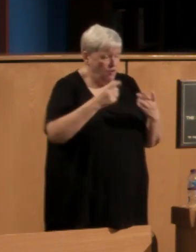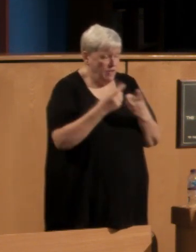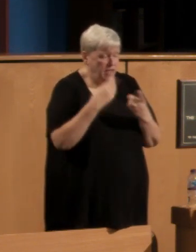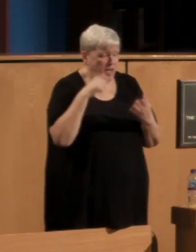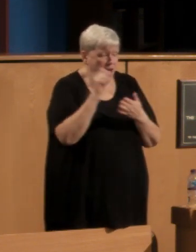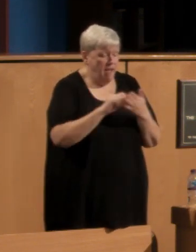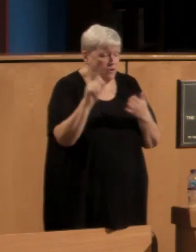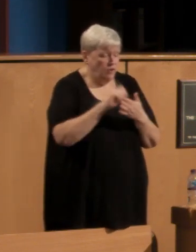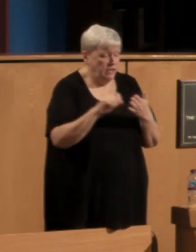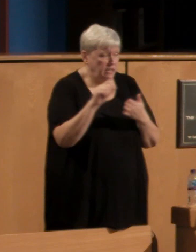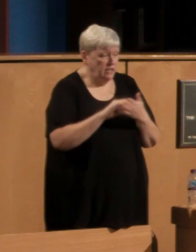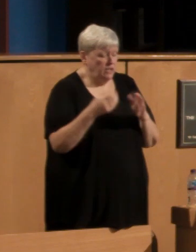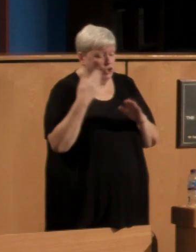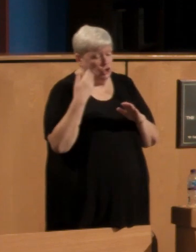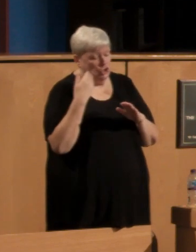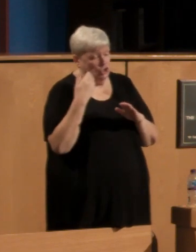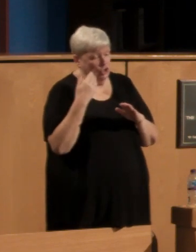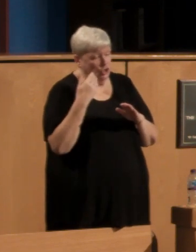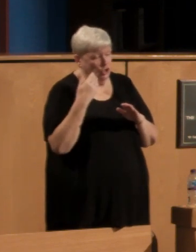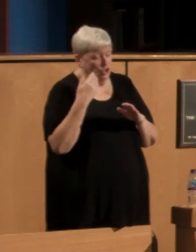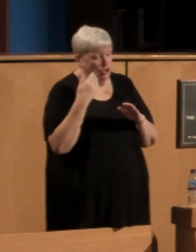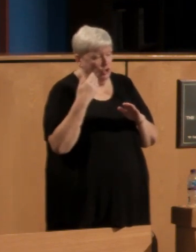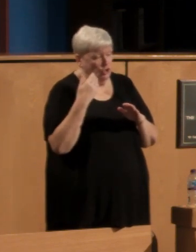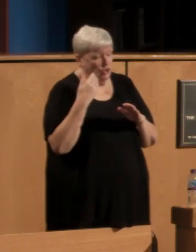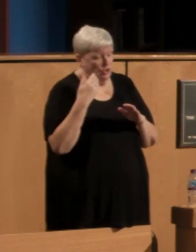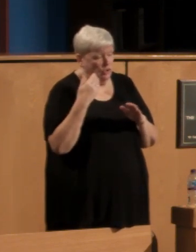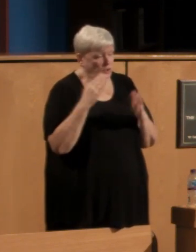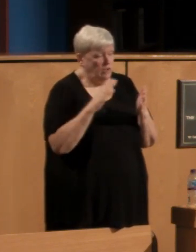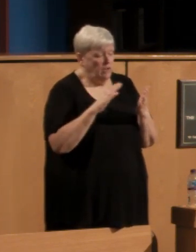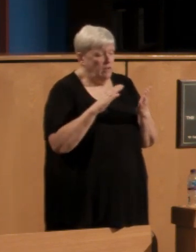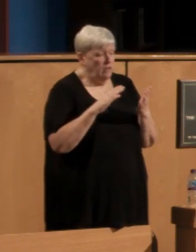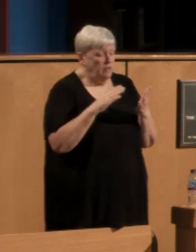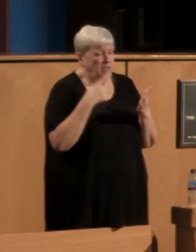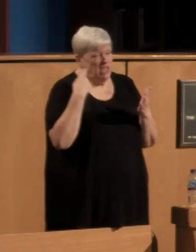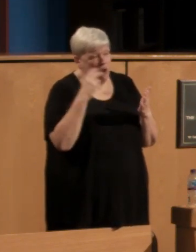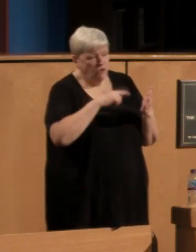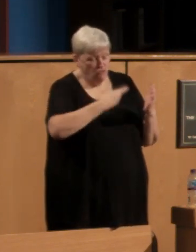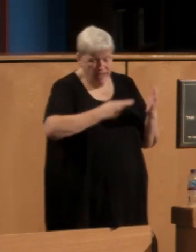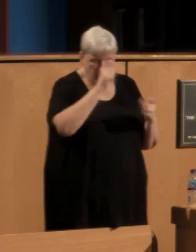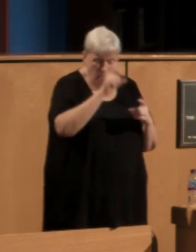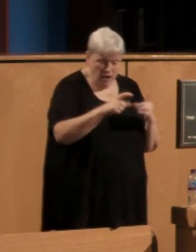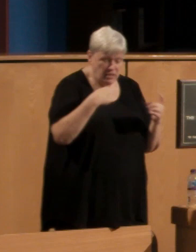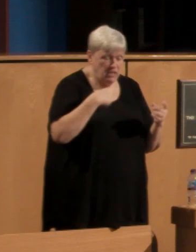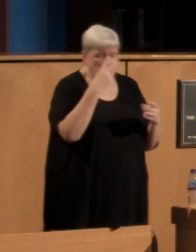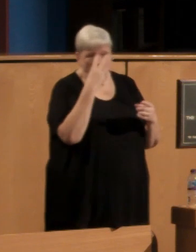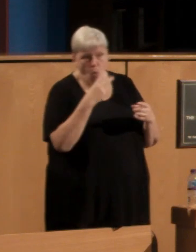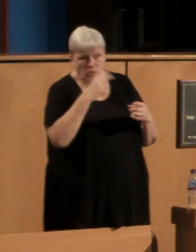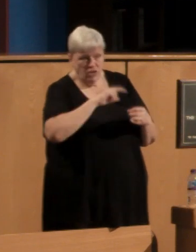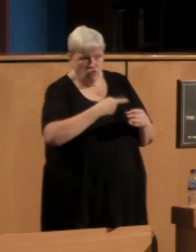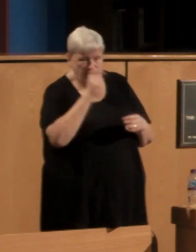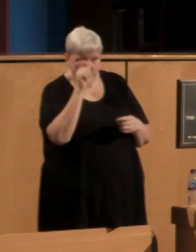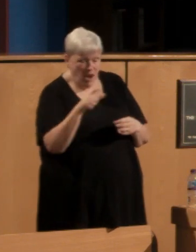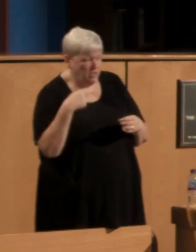for Folxlore, the audio drama that I write, is an episode. It's just a series of letters between a young trans person and an older trans person,